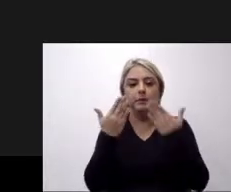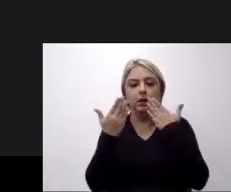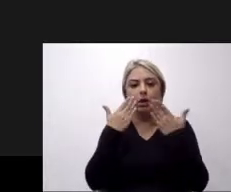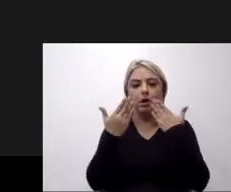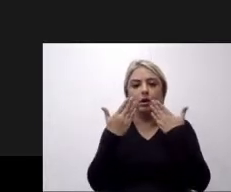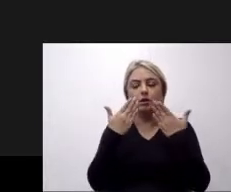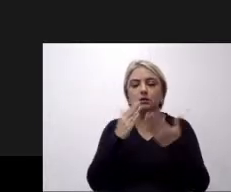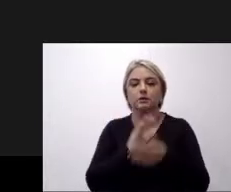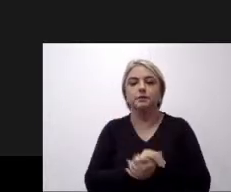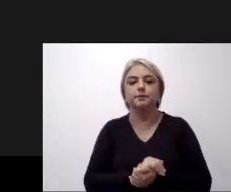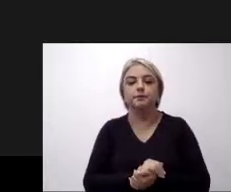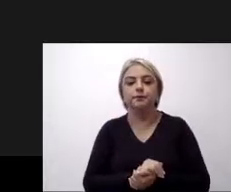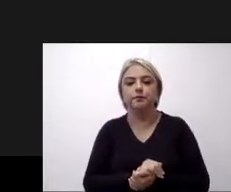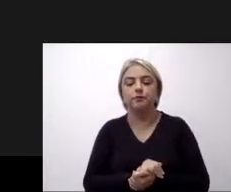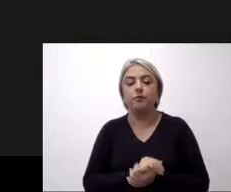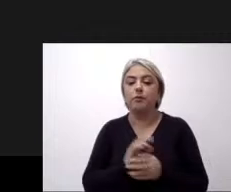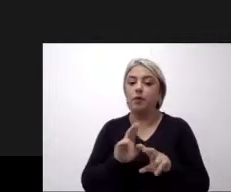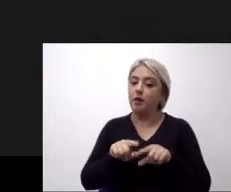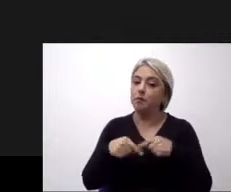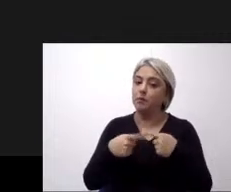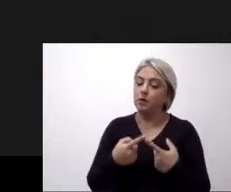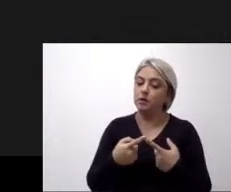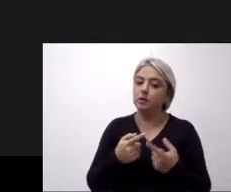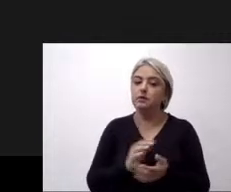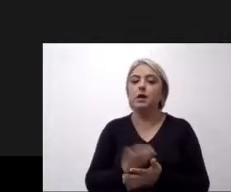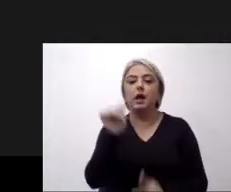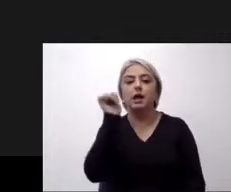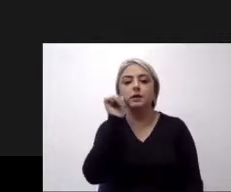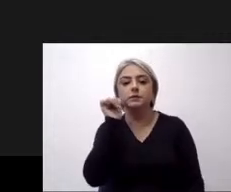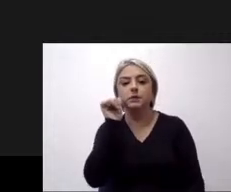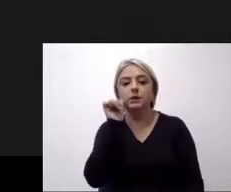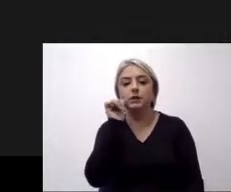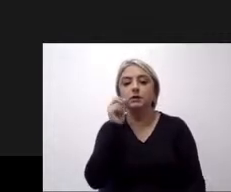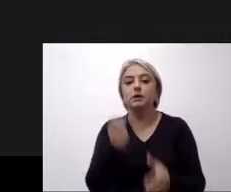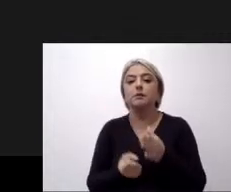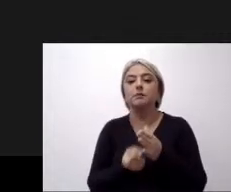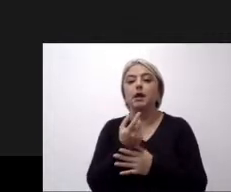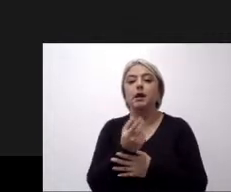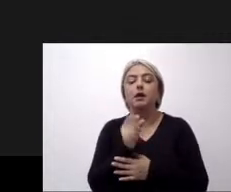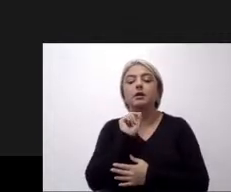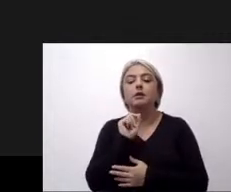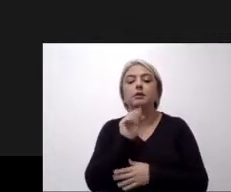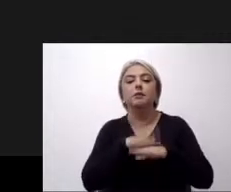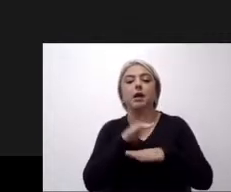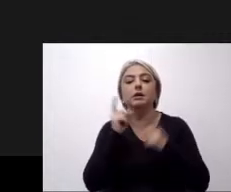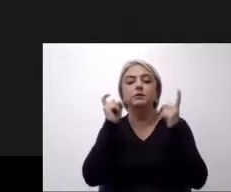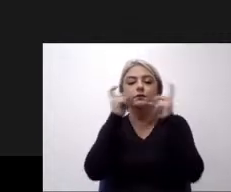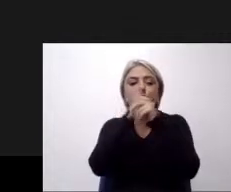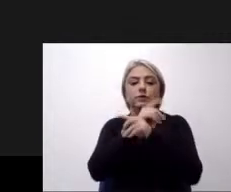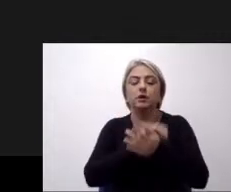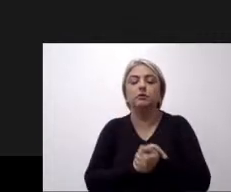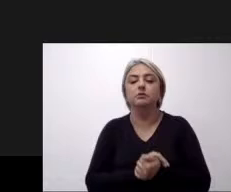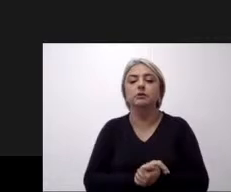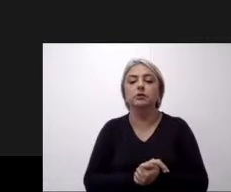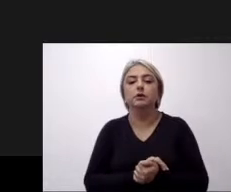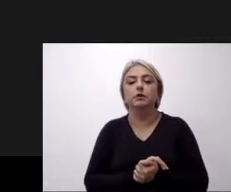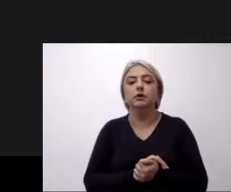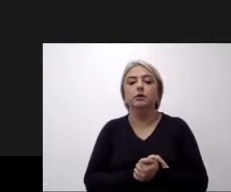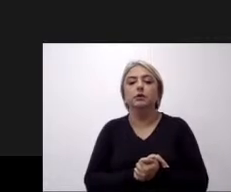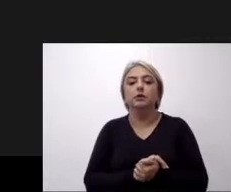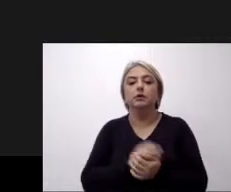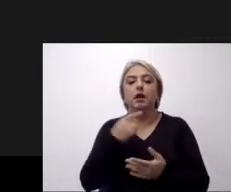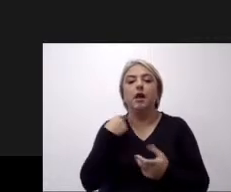Thus, the girls appear more as people in difficulty who need to be protected, and the boy as